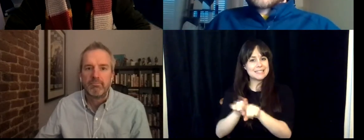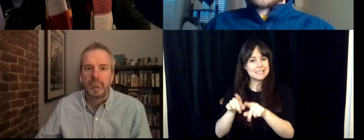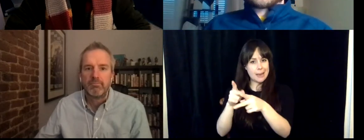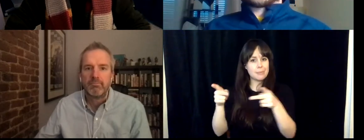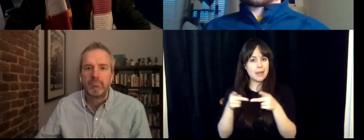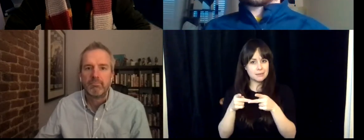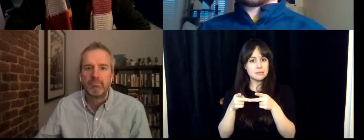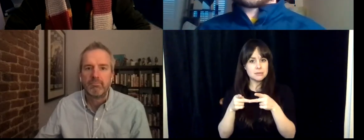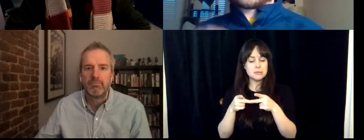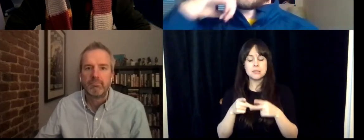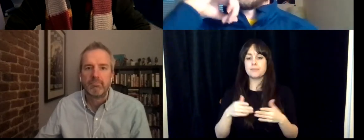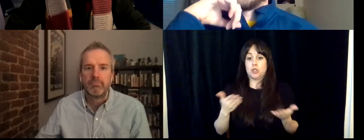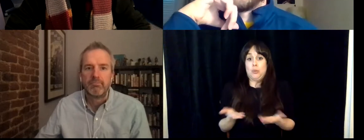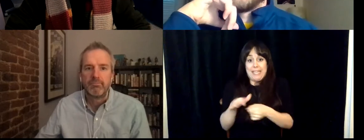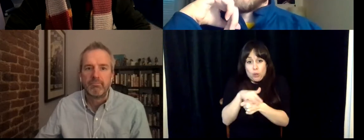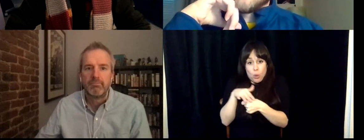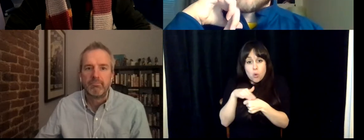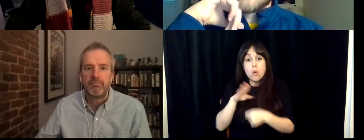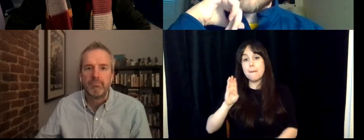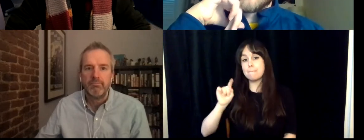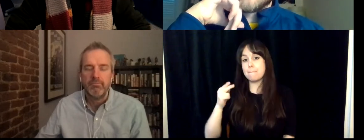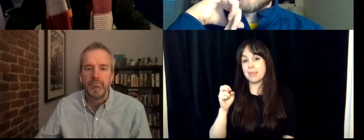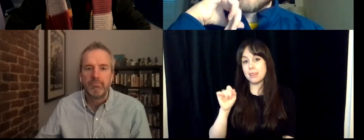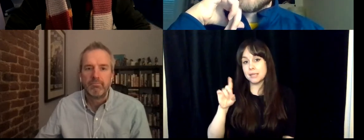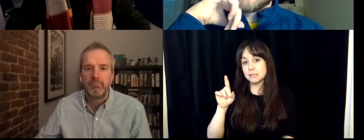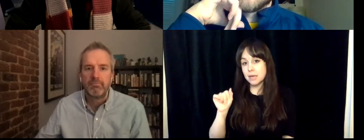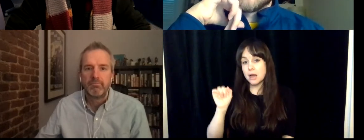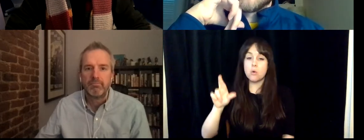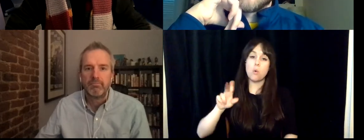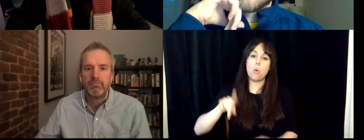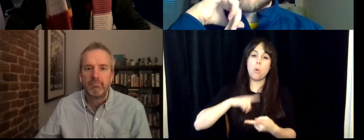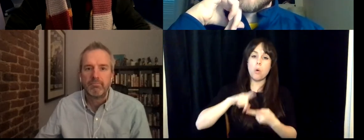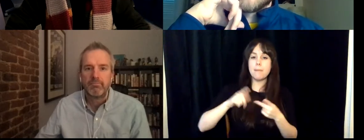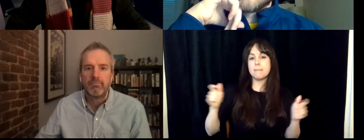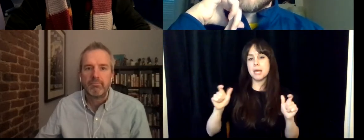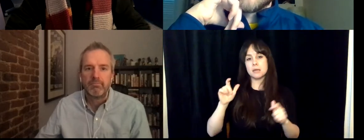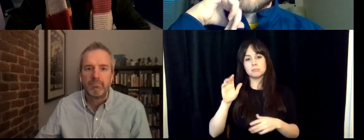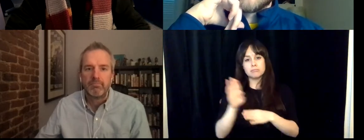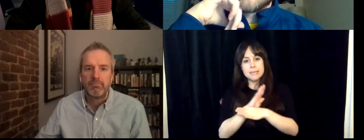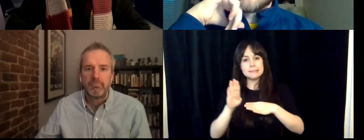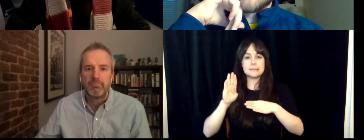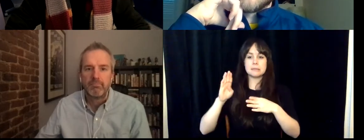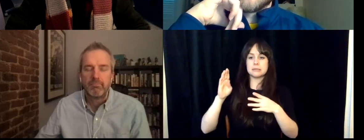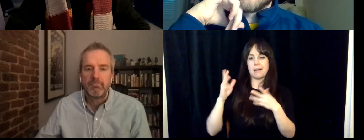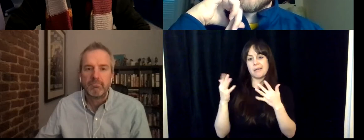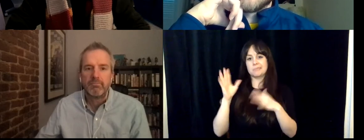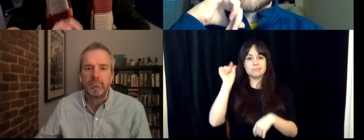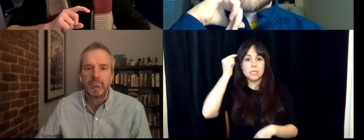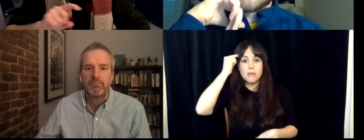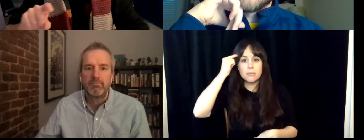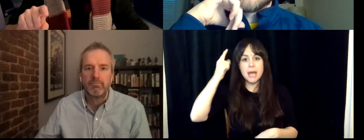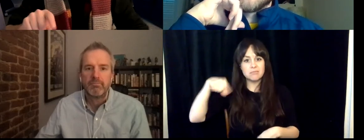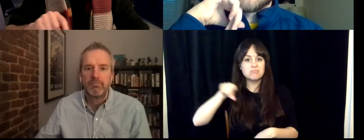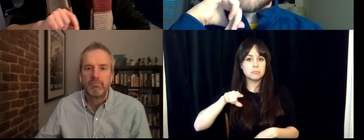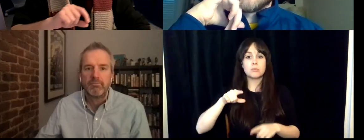Bethesda, and then some of the corporations or even government, if you look on Indeed or Monster, just look for those terms,